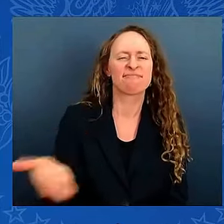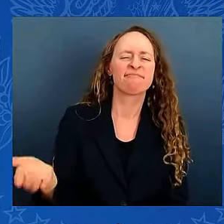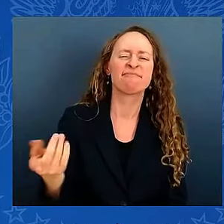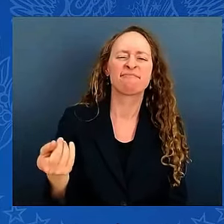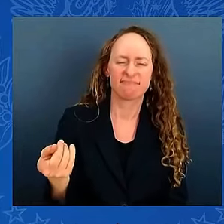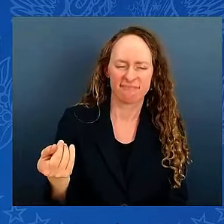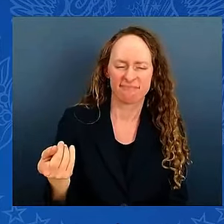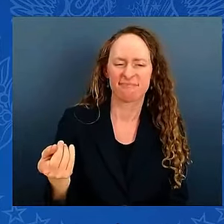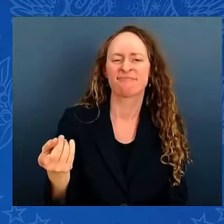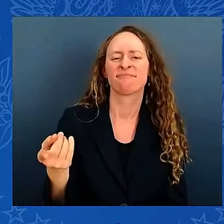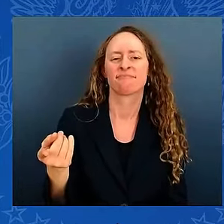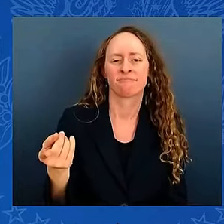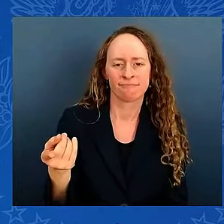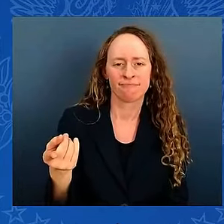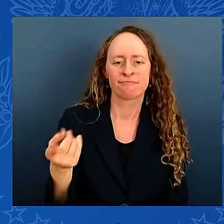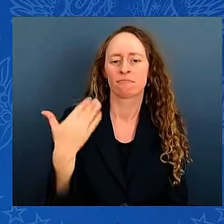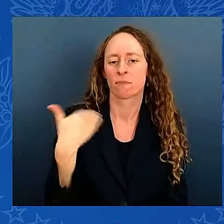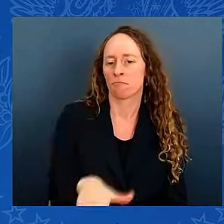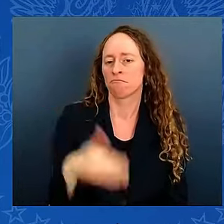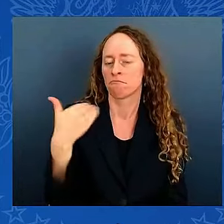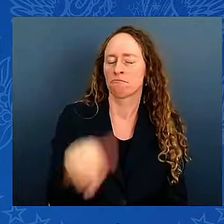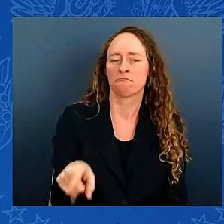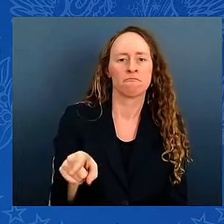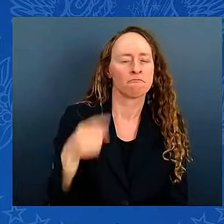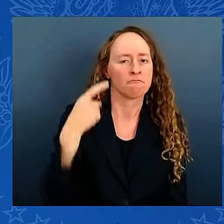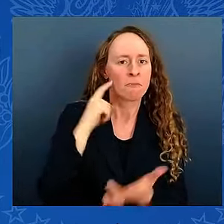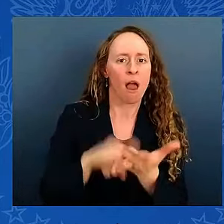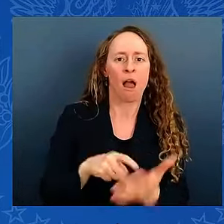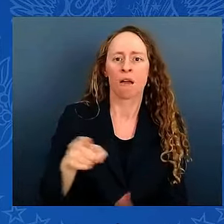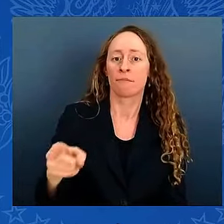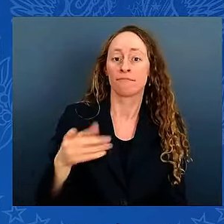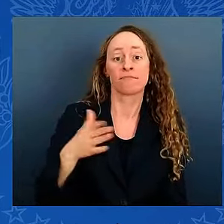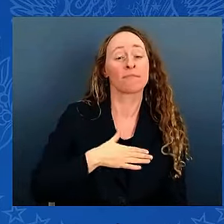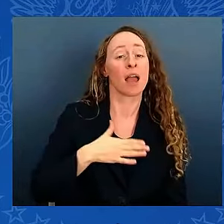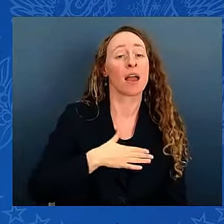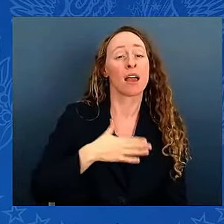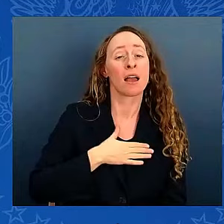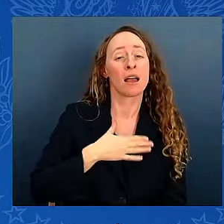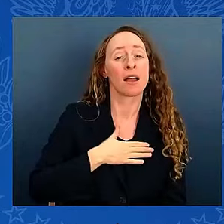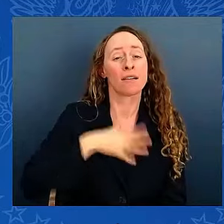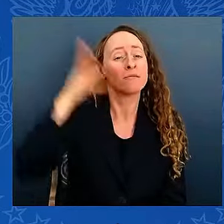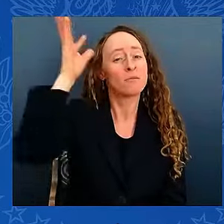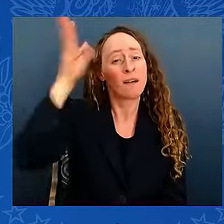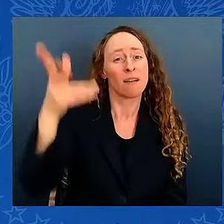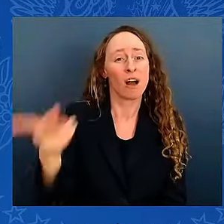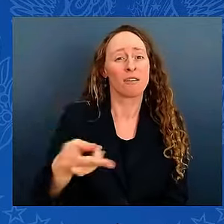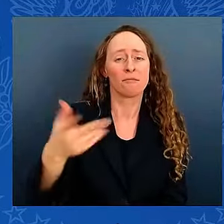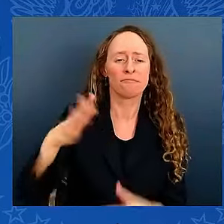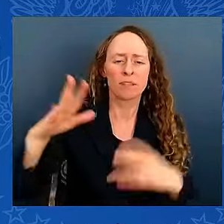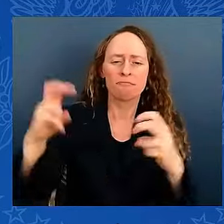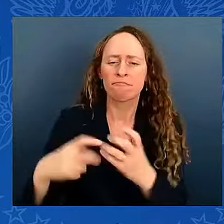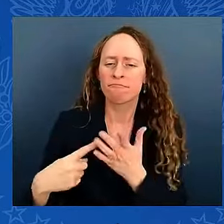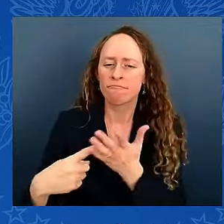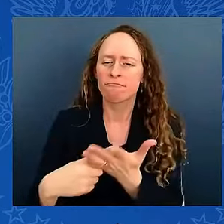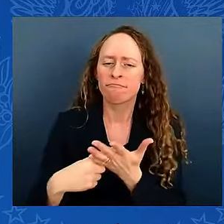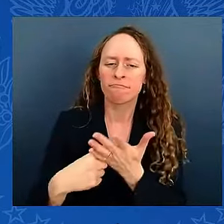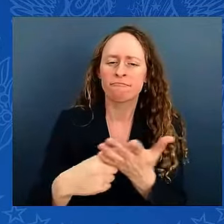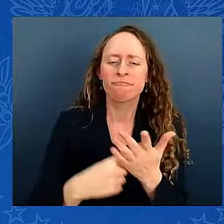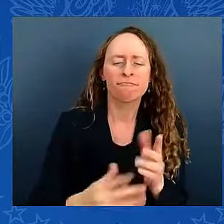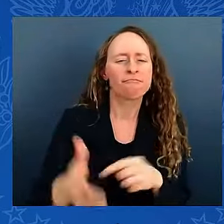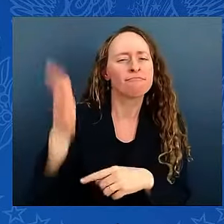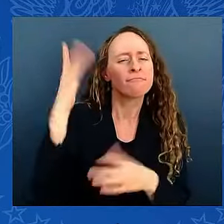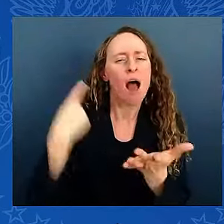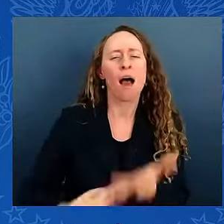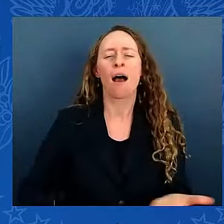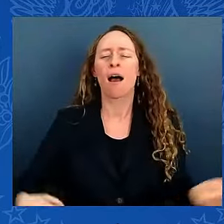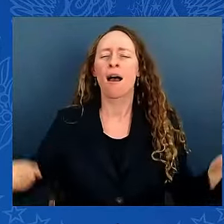Clara, and he was all talk sports all the time in Scranton. He always talked about Jim Thorpe. I